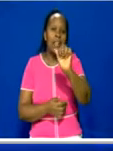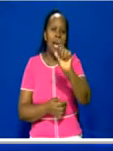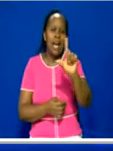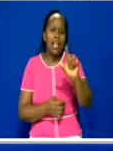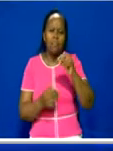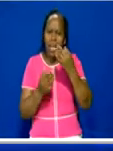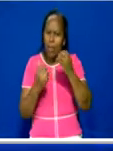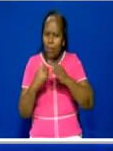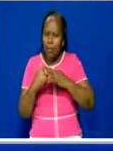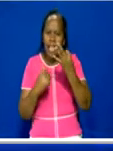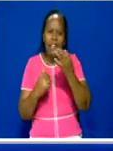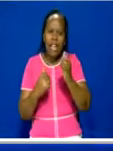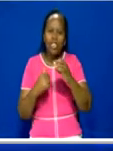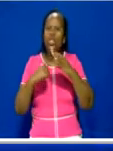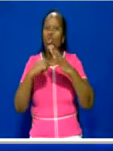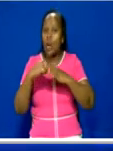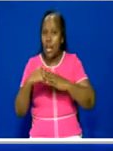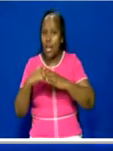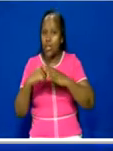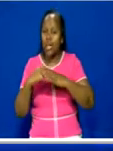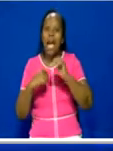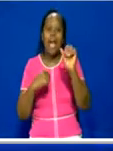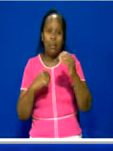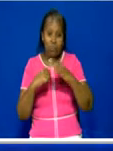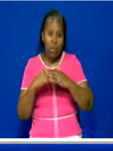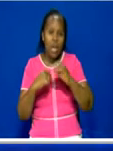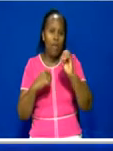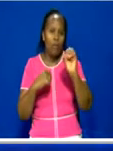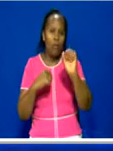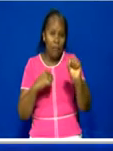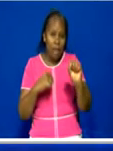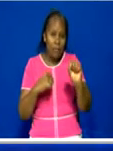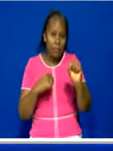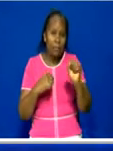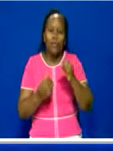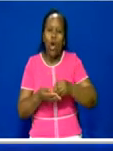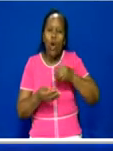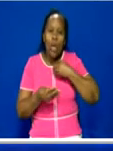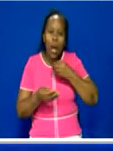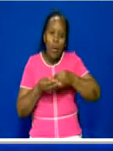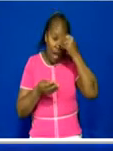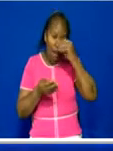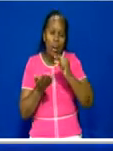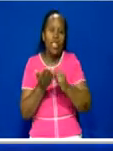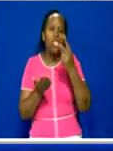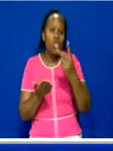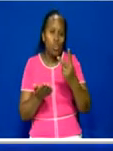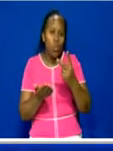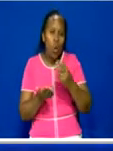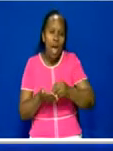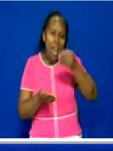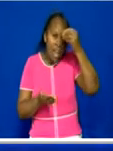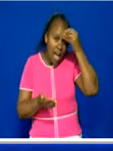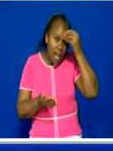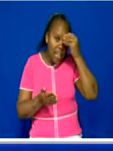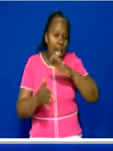from 8:30 all the way to 9 a.m. 9:05, beg your pardon, we do have our grade 2 students who will be